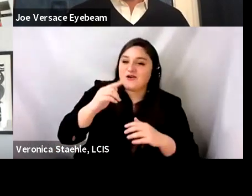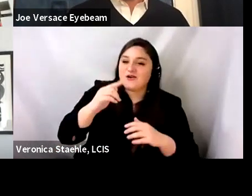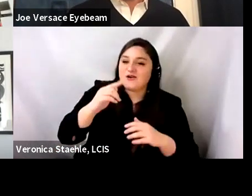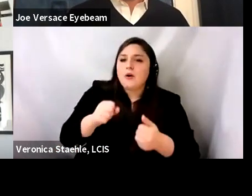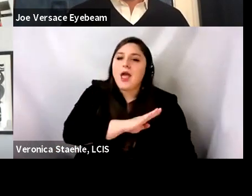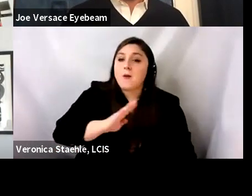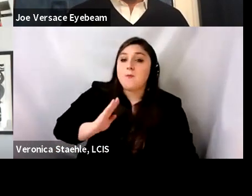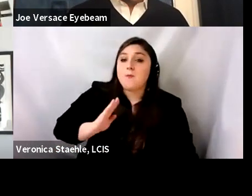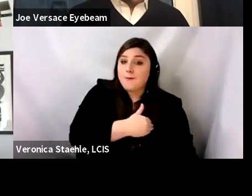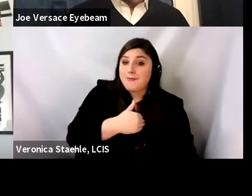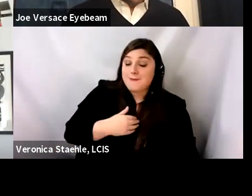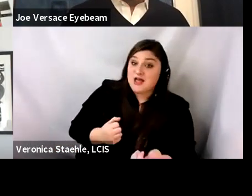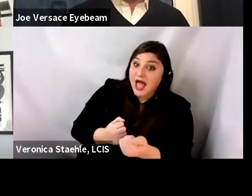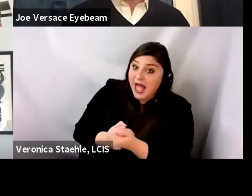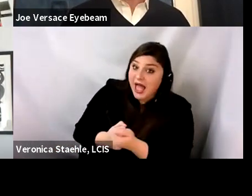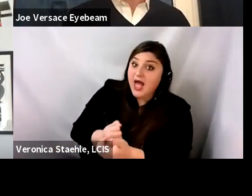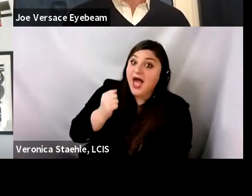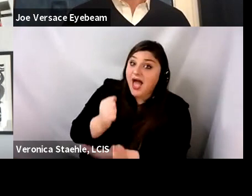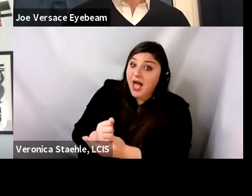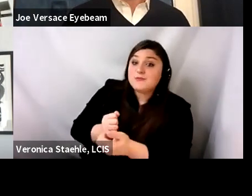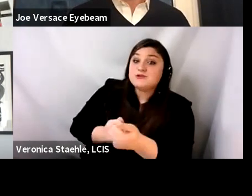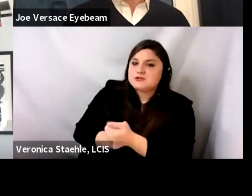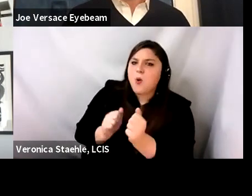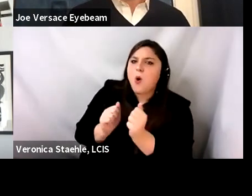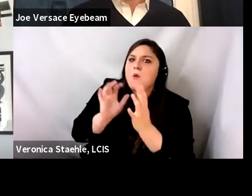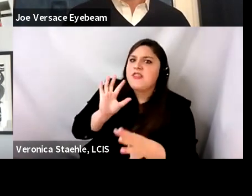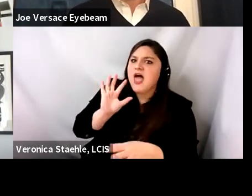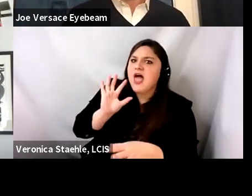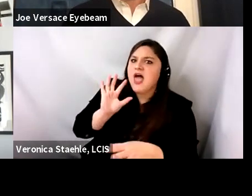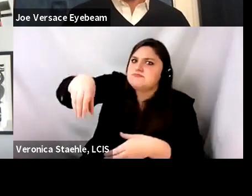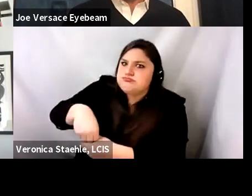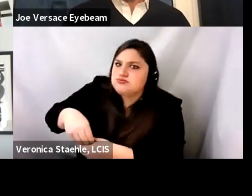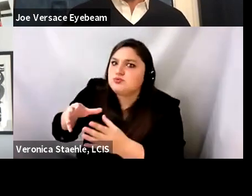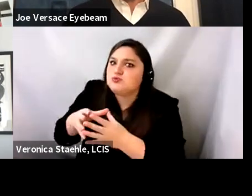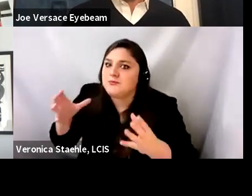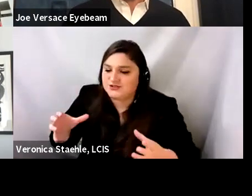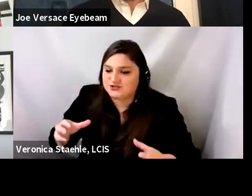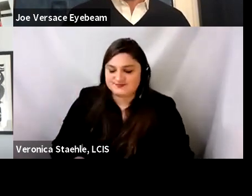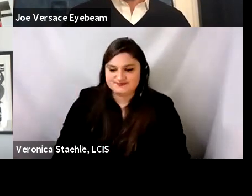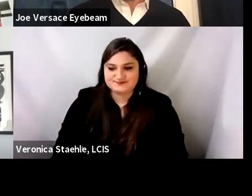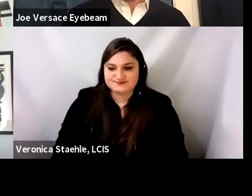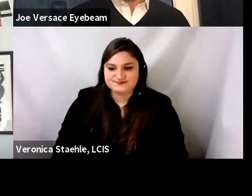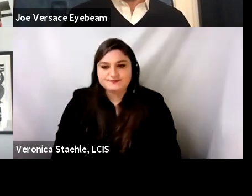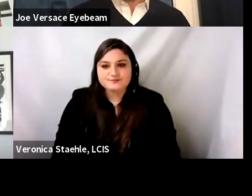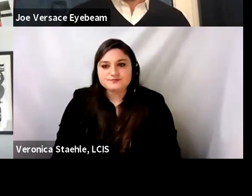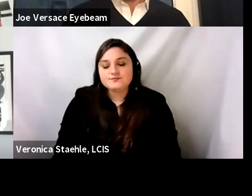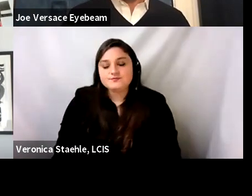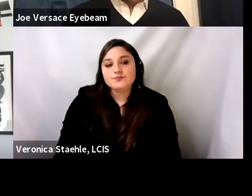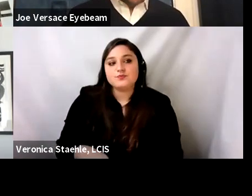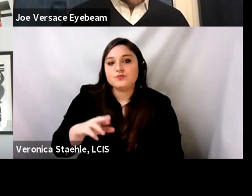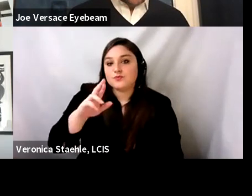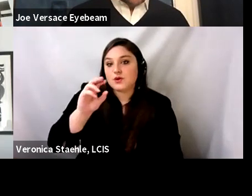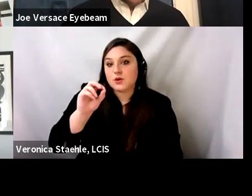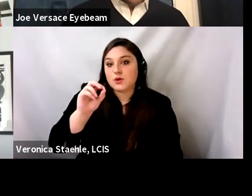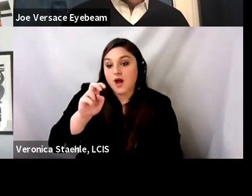into operations? And Rodney, I'm going to start with you and then I'll go to you, Francis. Well, I mean, I think the biggest thing for us anyway is